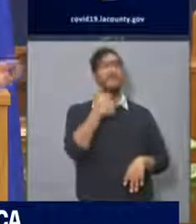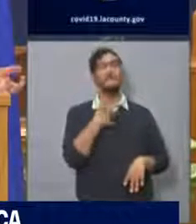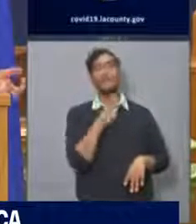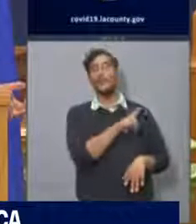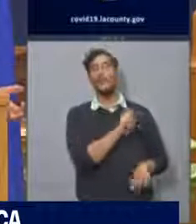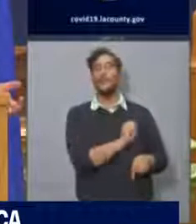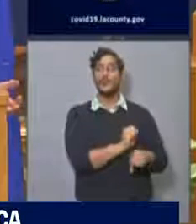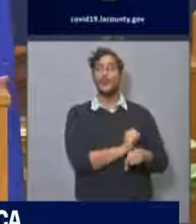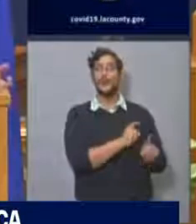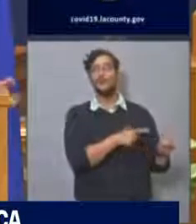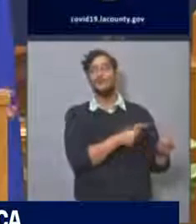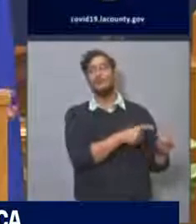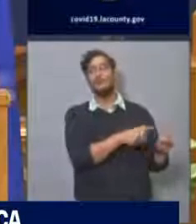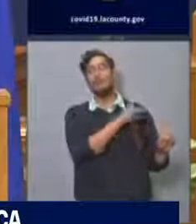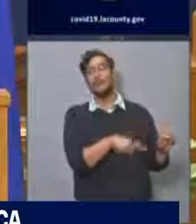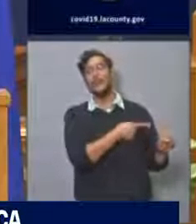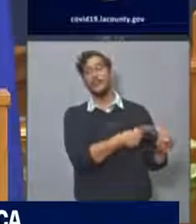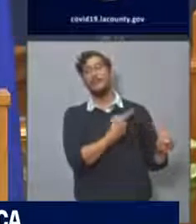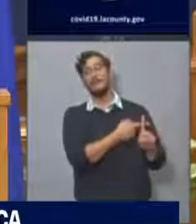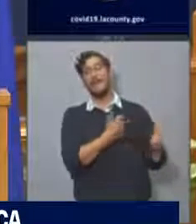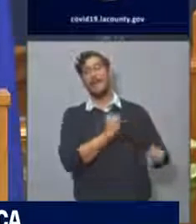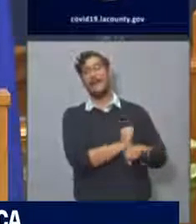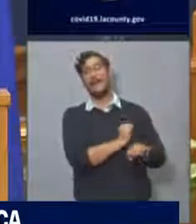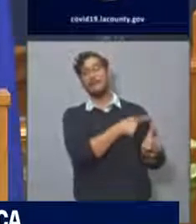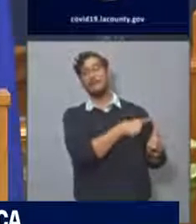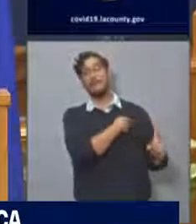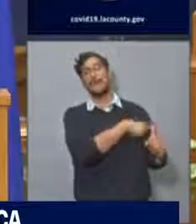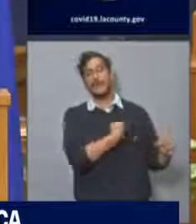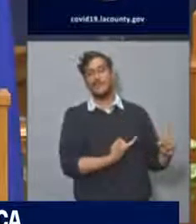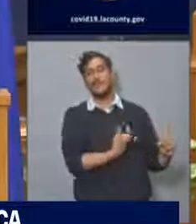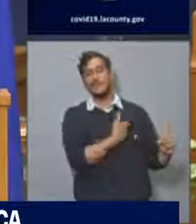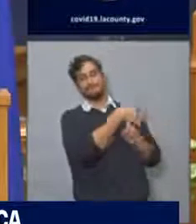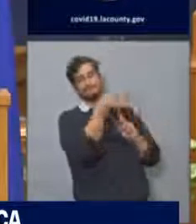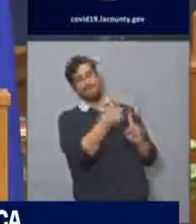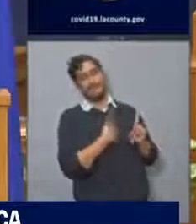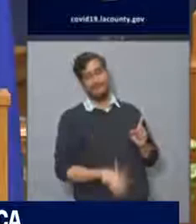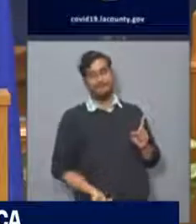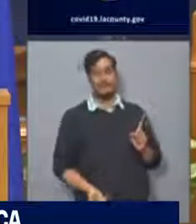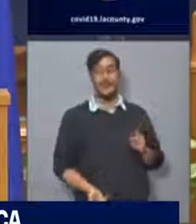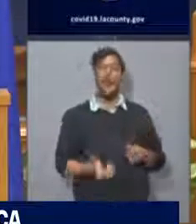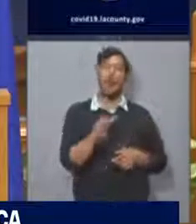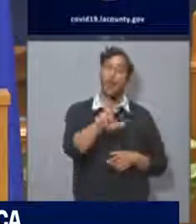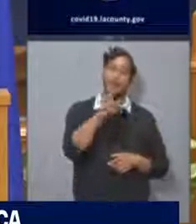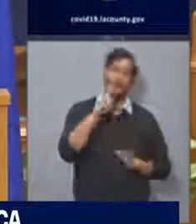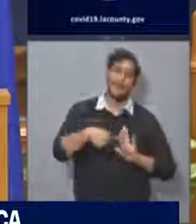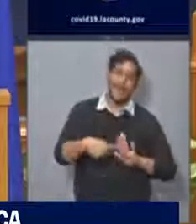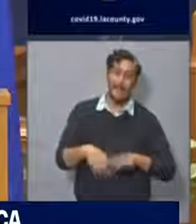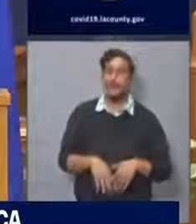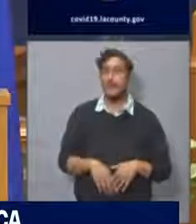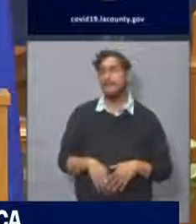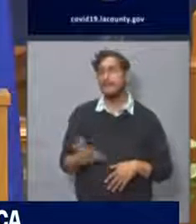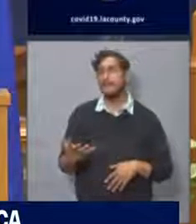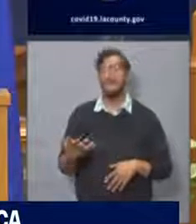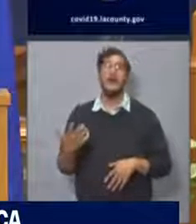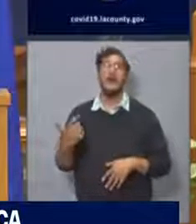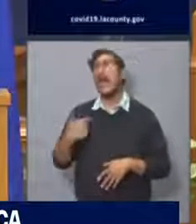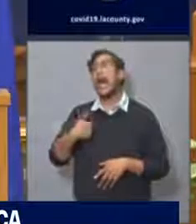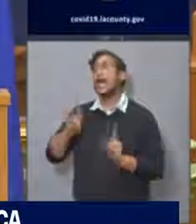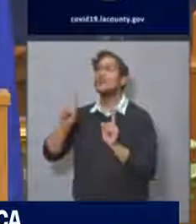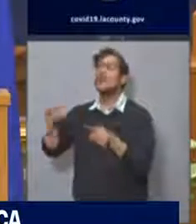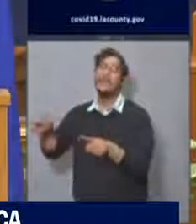exposure and one of my coworkers was positive, or I, in fact, went out to a